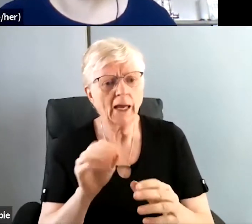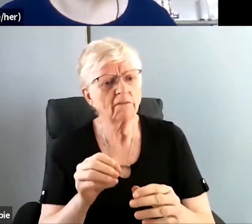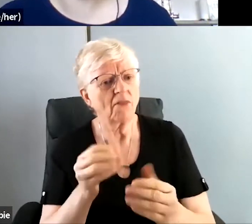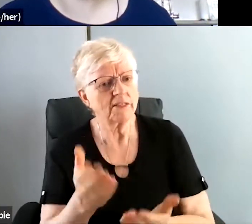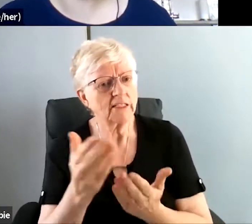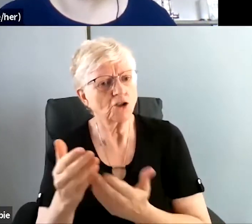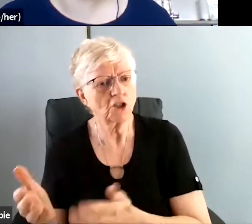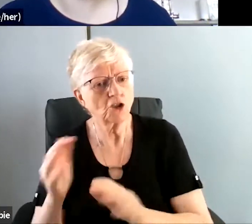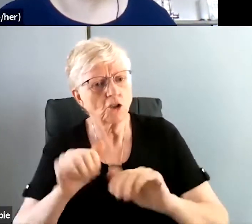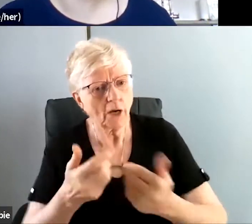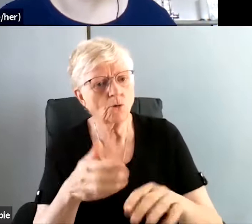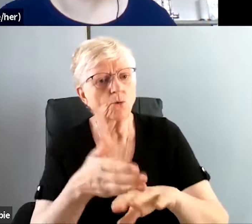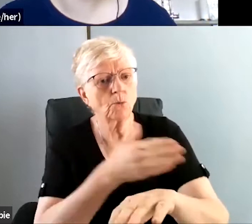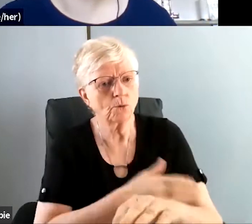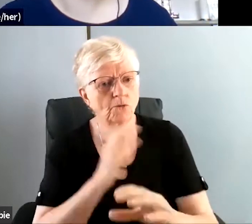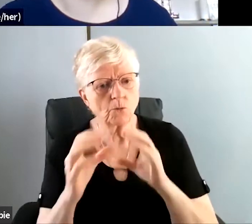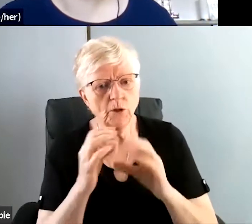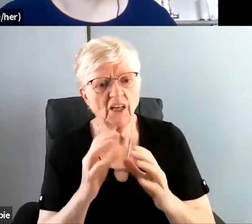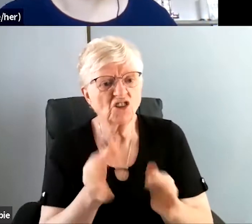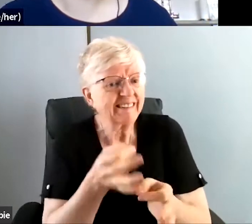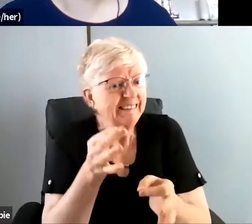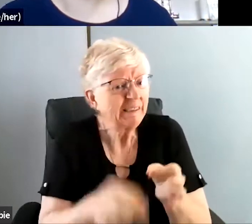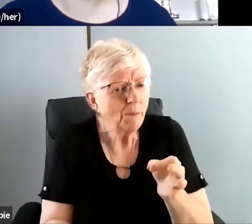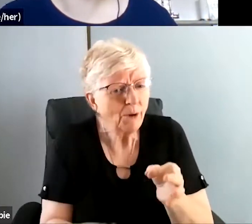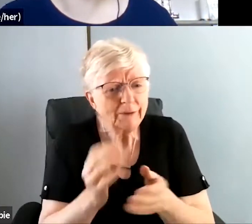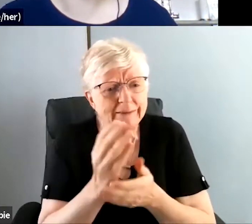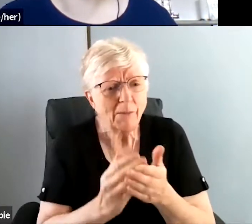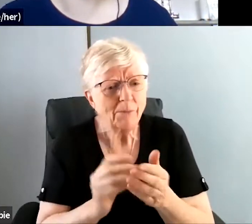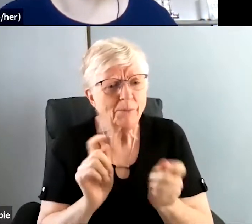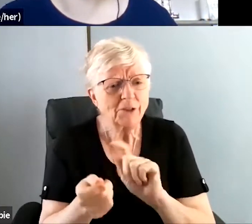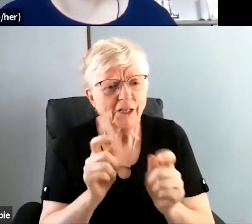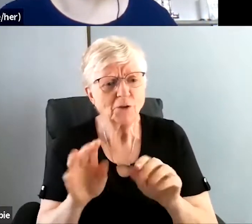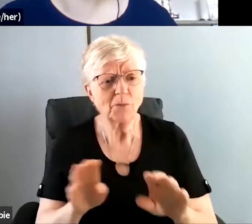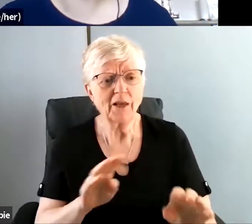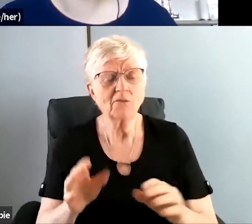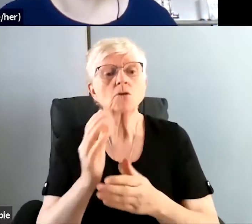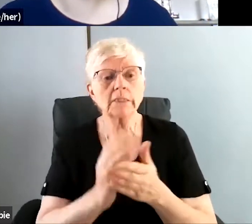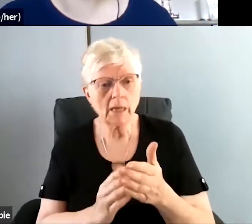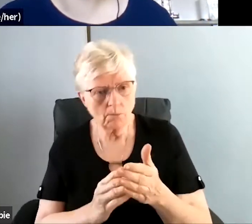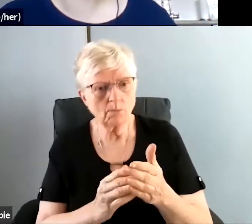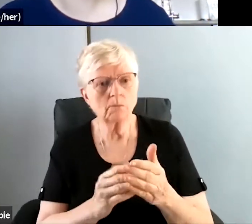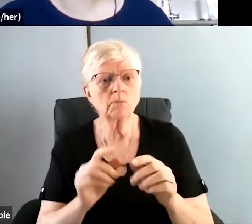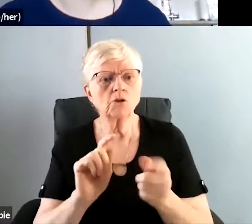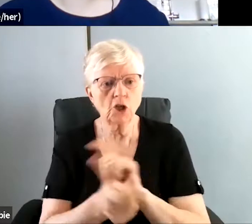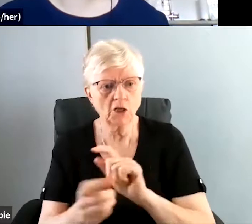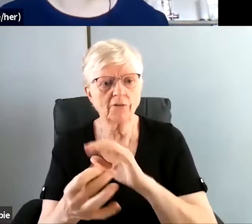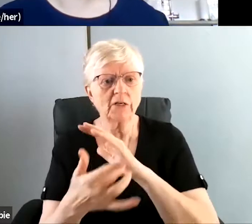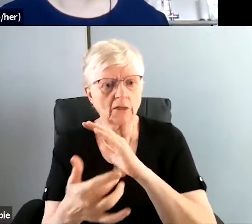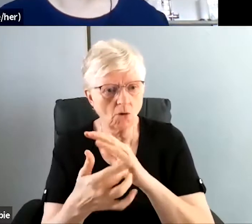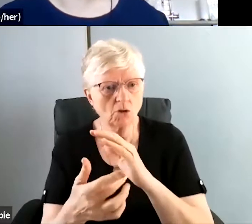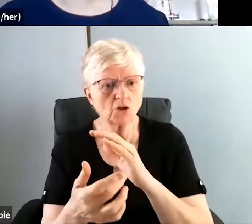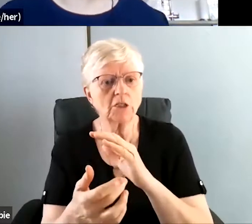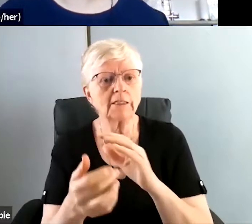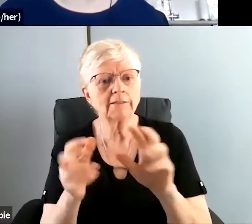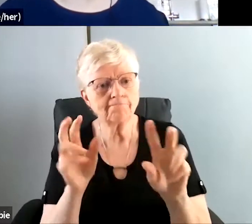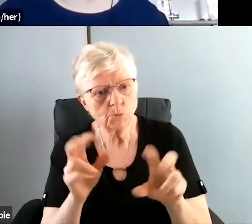simple behaviors or improved technology, are all doable with small changes in attitudes, kindness, and perhaps a little bit